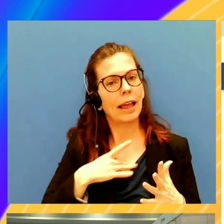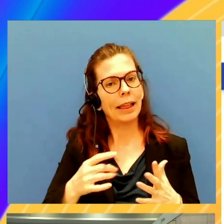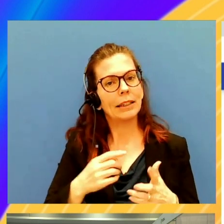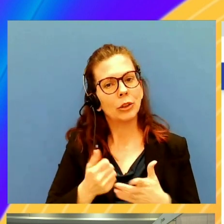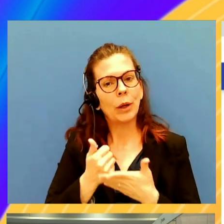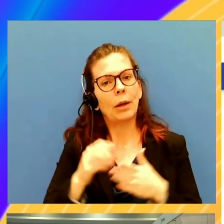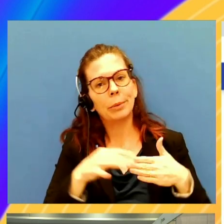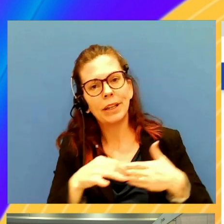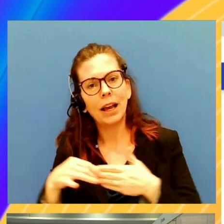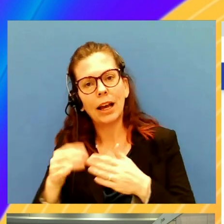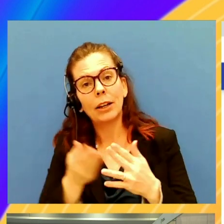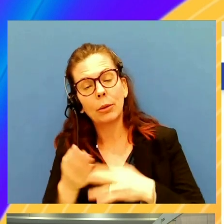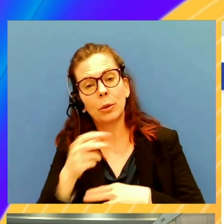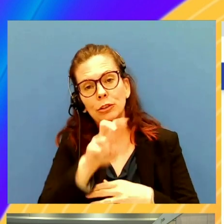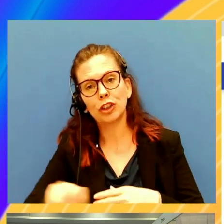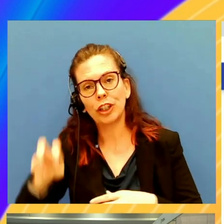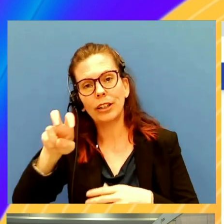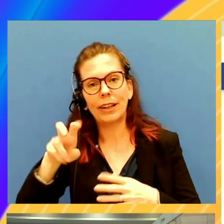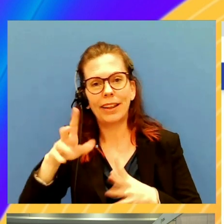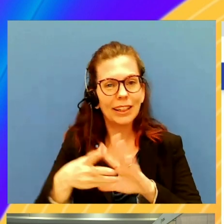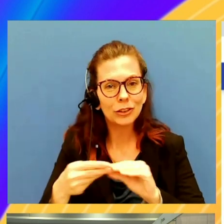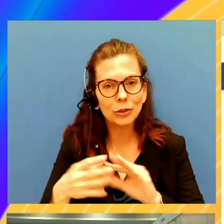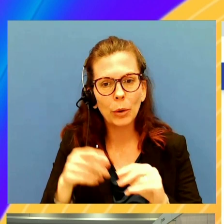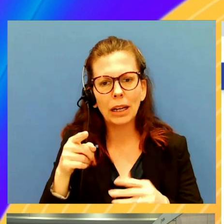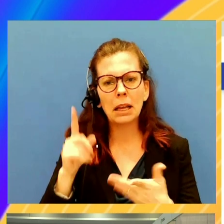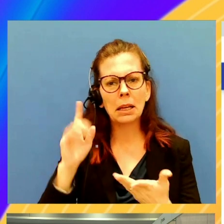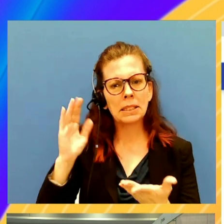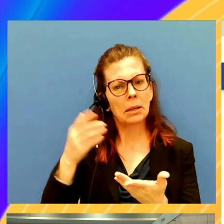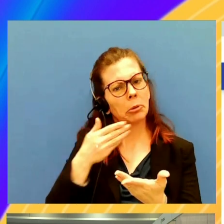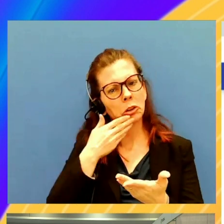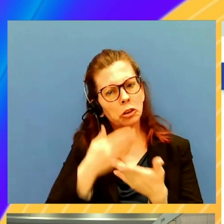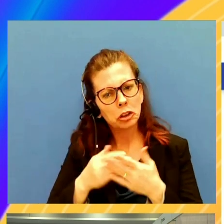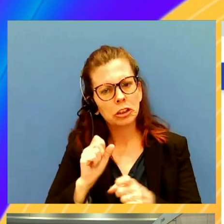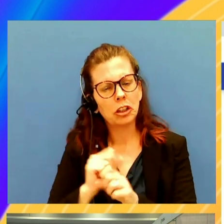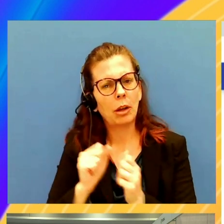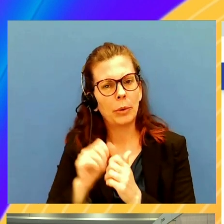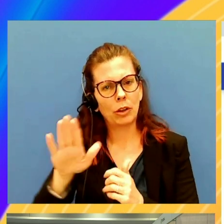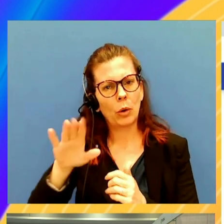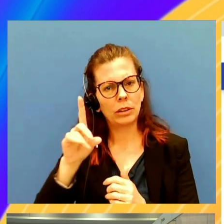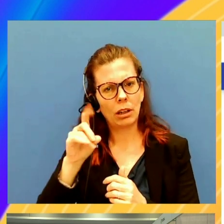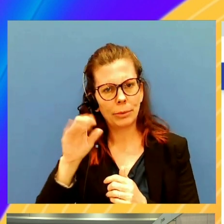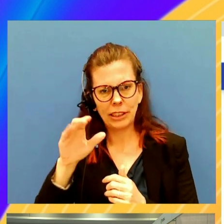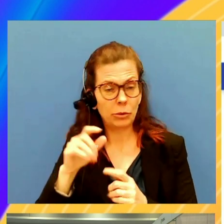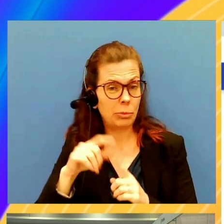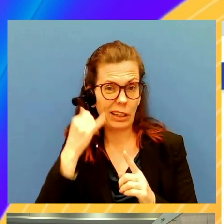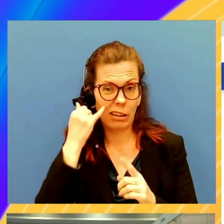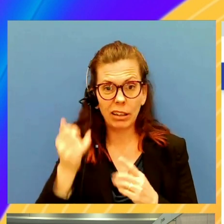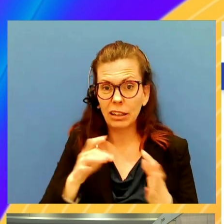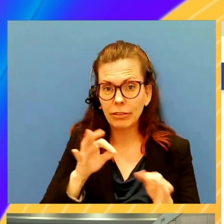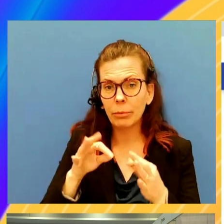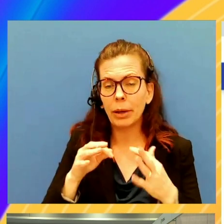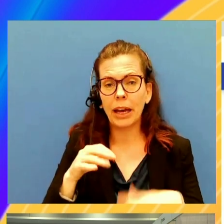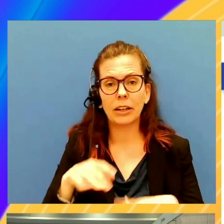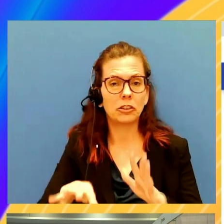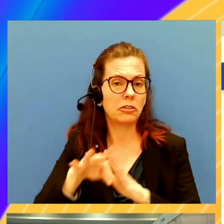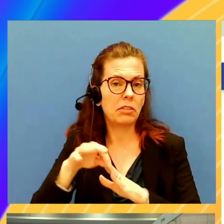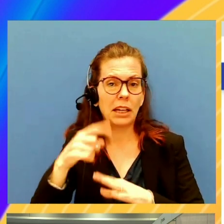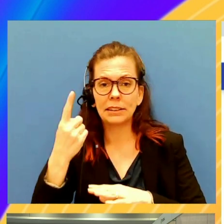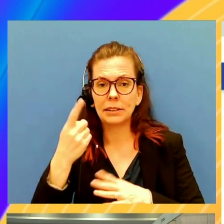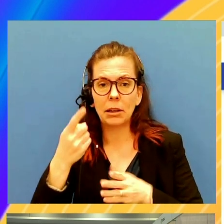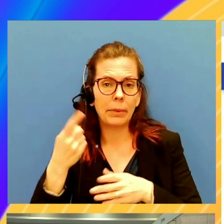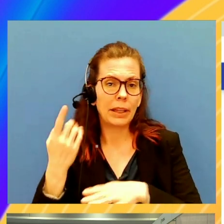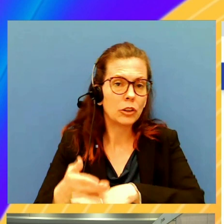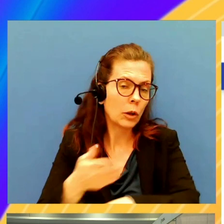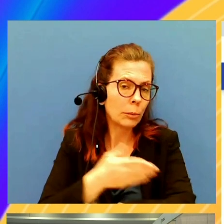journey and the story, and it seems like you did a really good job with the documentation. But if there's any feedback that anyone has, if you find something that can be improved or